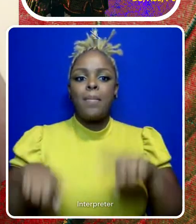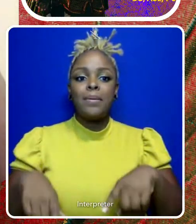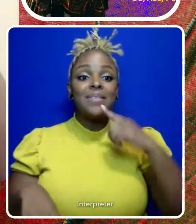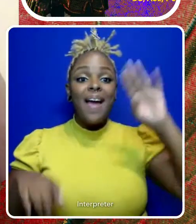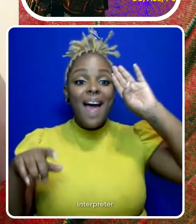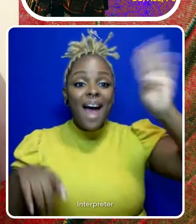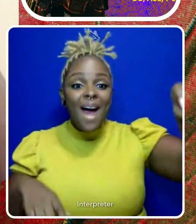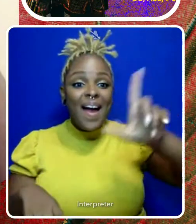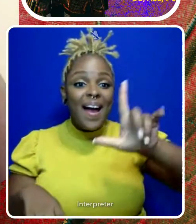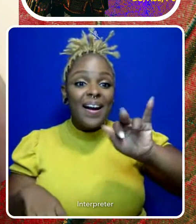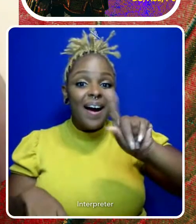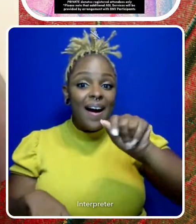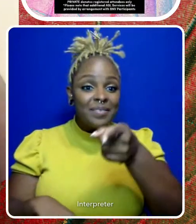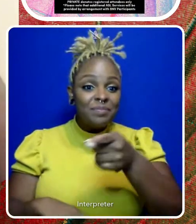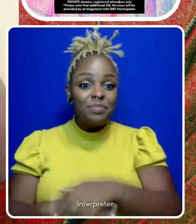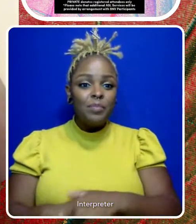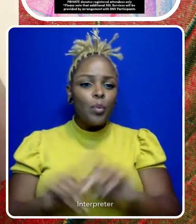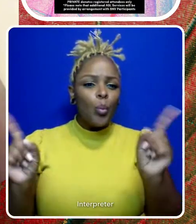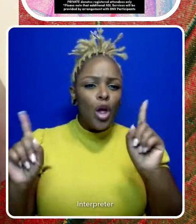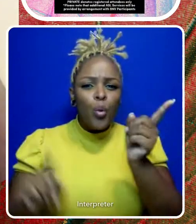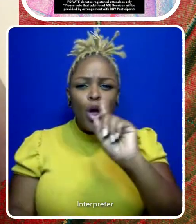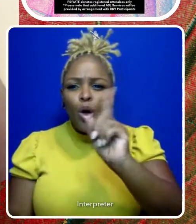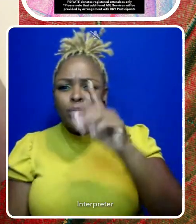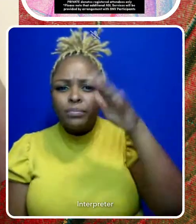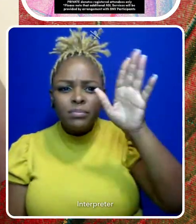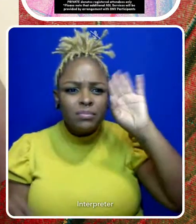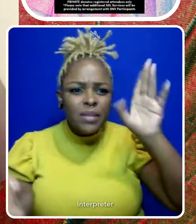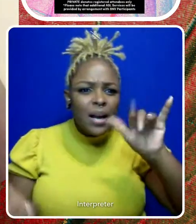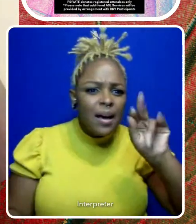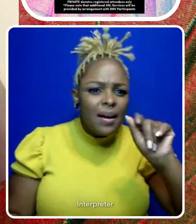at? Where is Linda at?